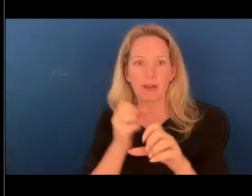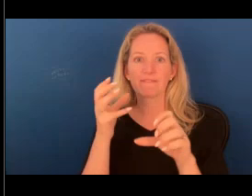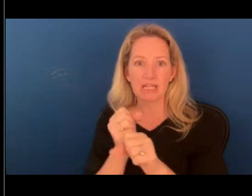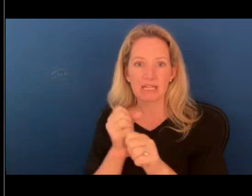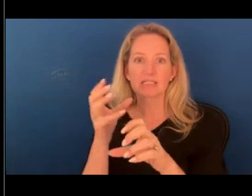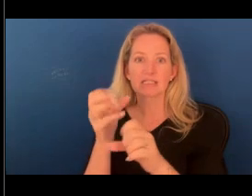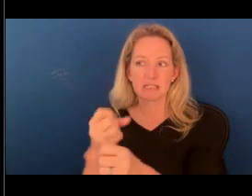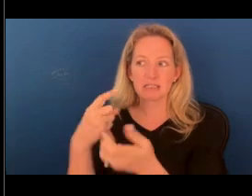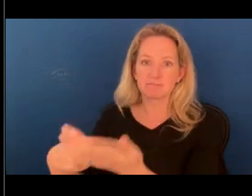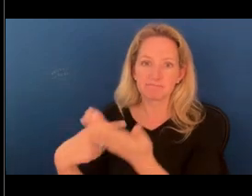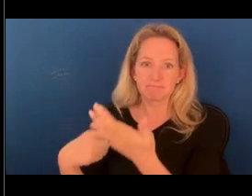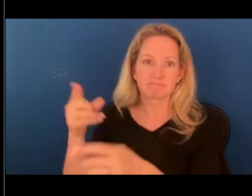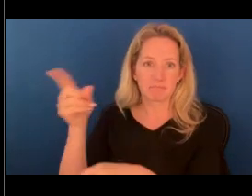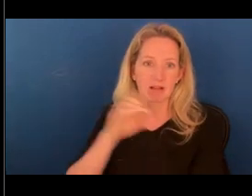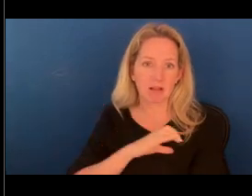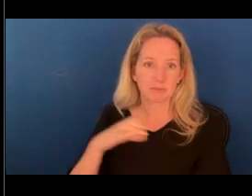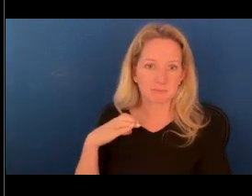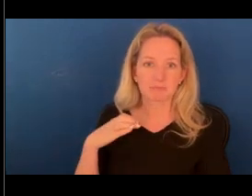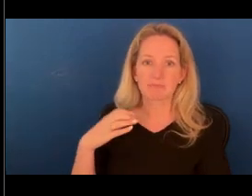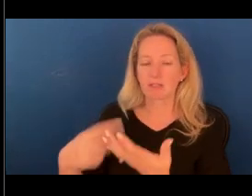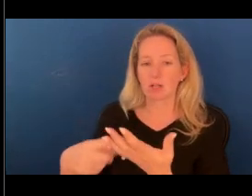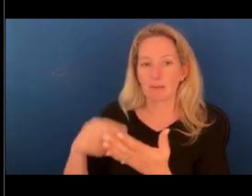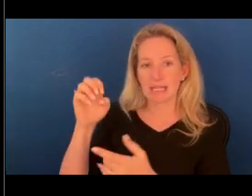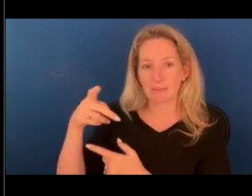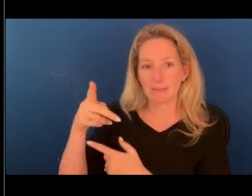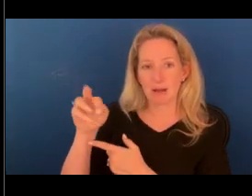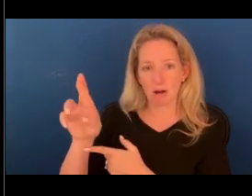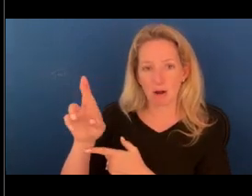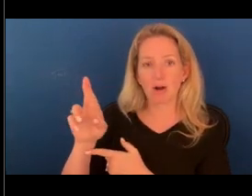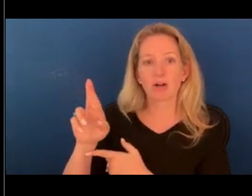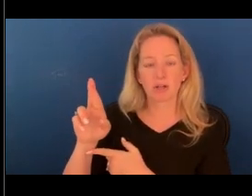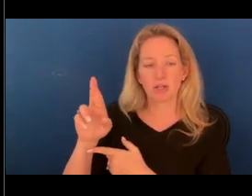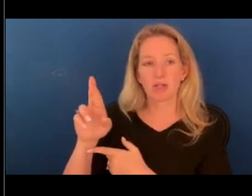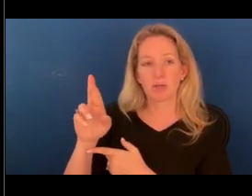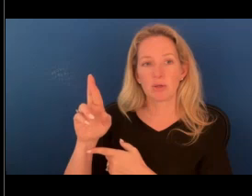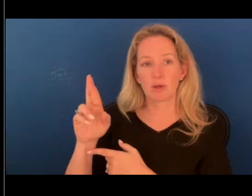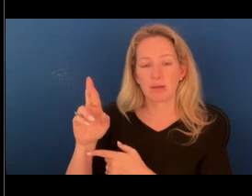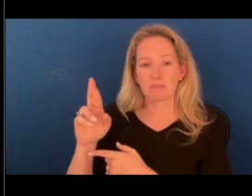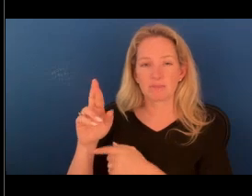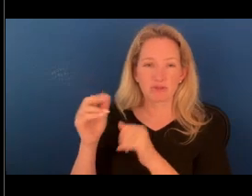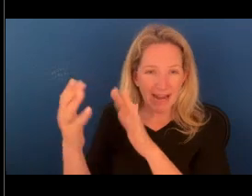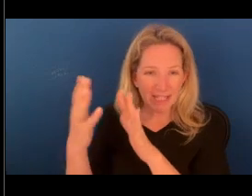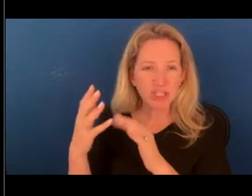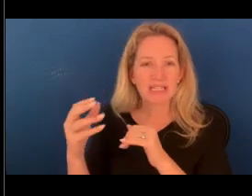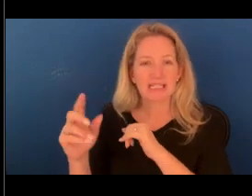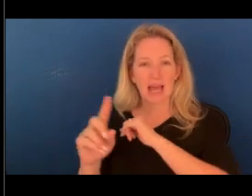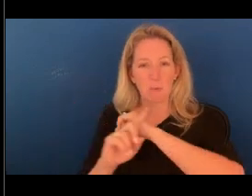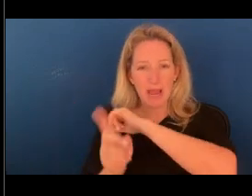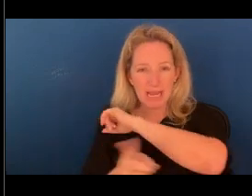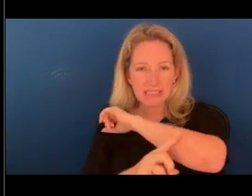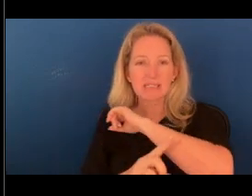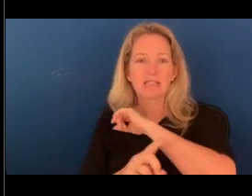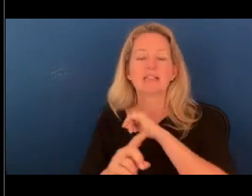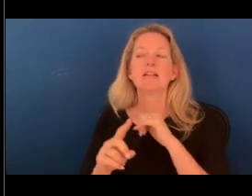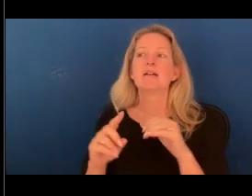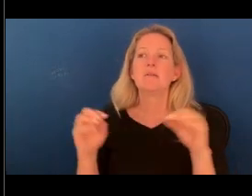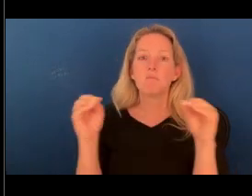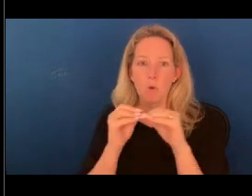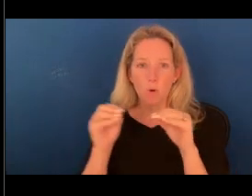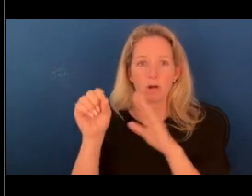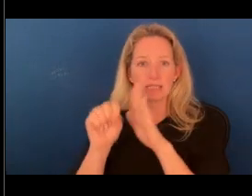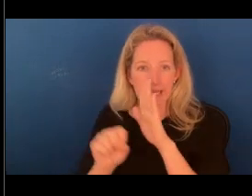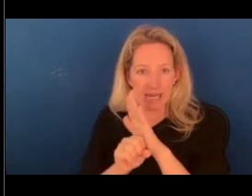into EPR waste, and part of that, or EPR strategies, and part of that comes with, as more states do